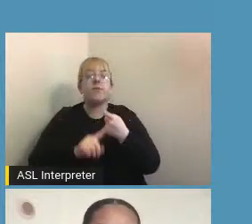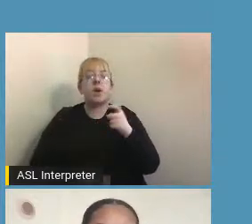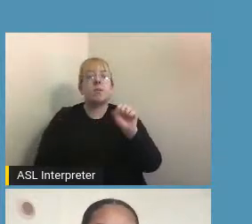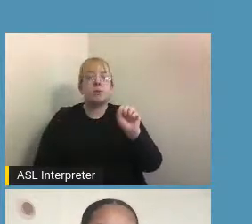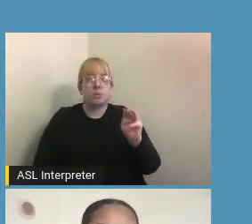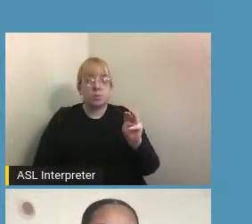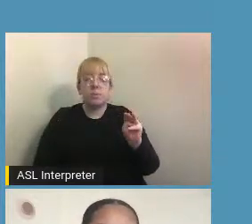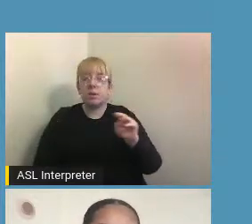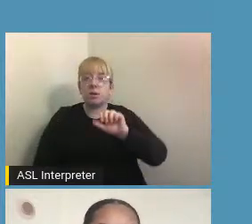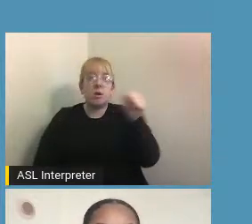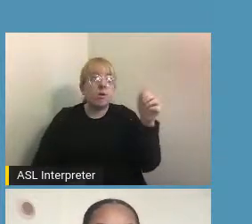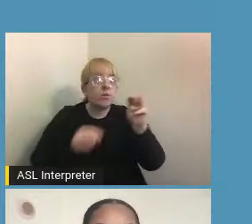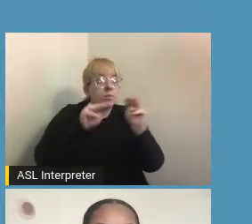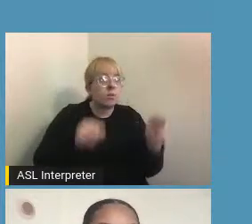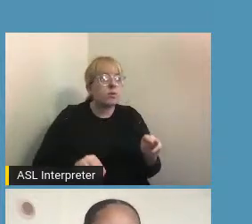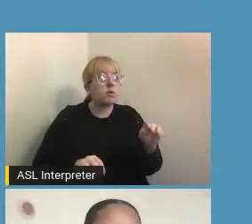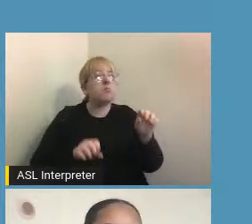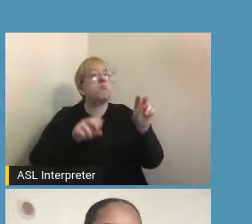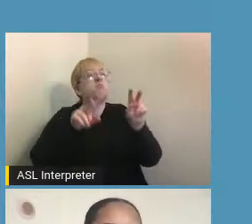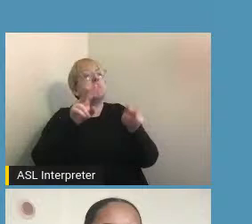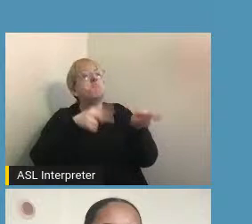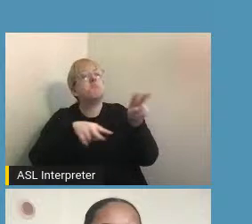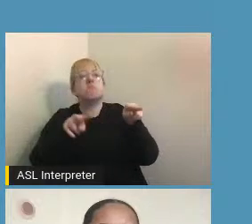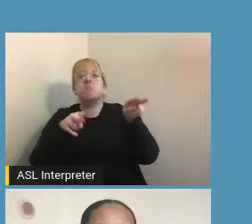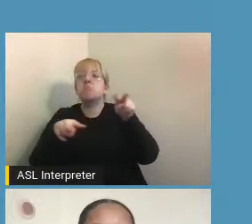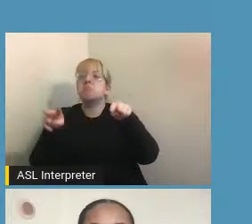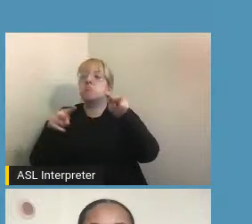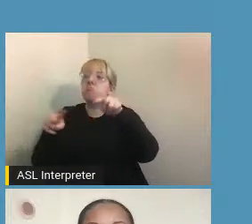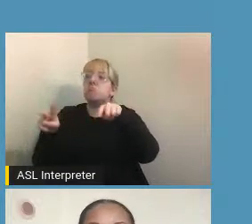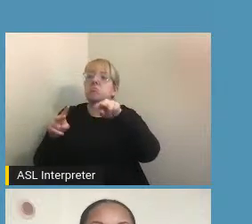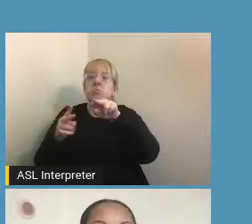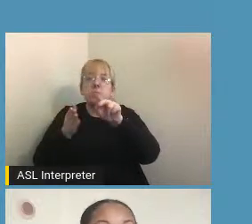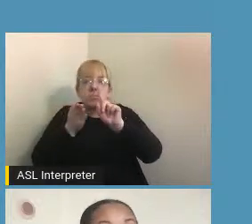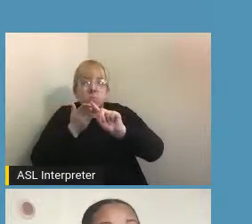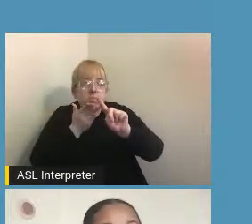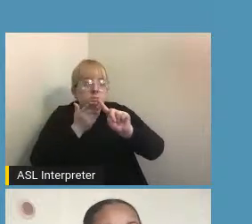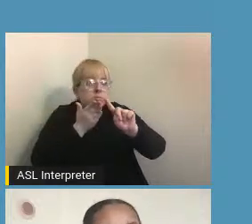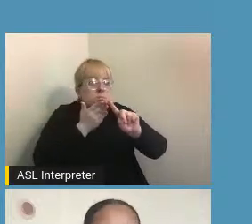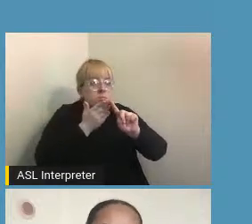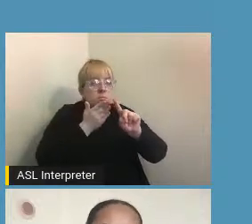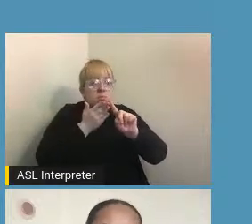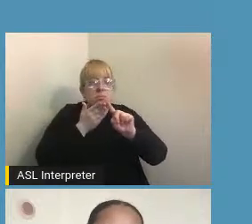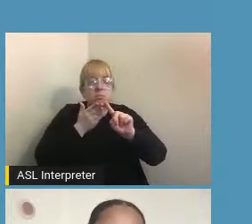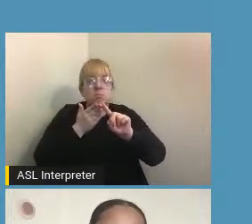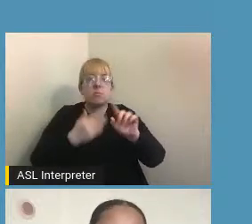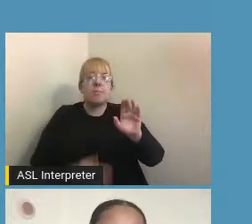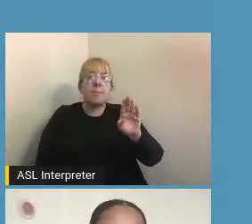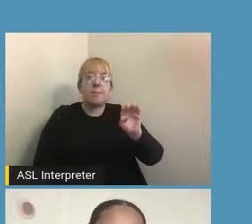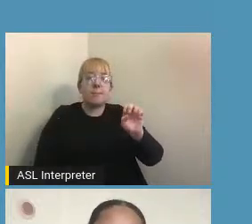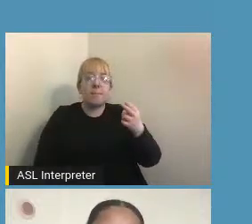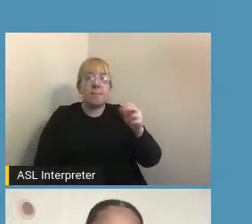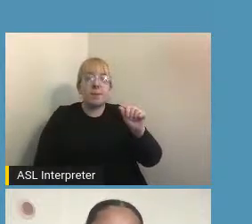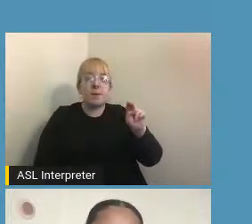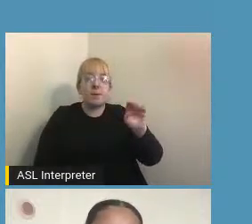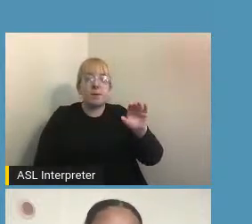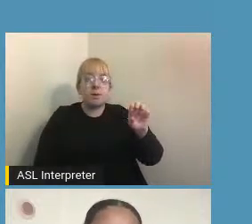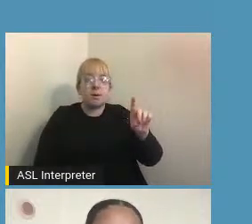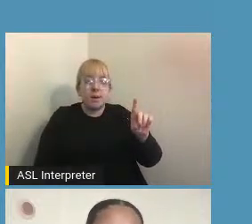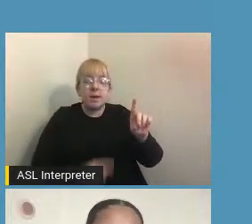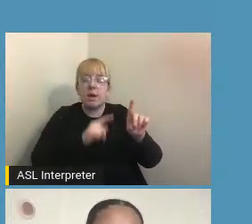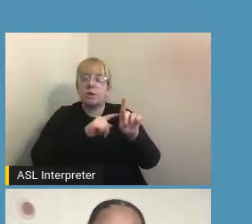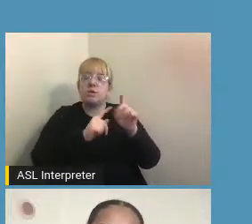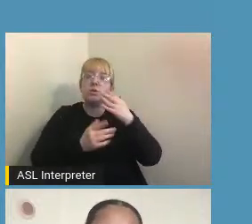museums, just lurking around the internet, being on Behance. It's a great website that has a lot